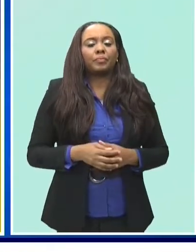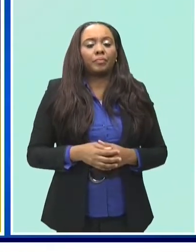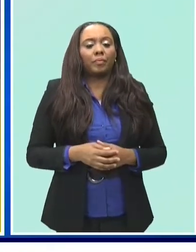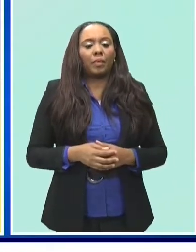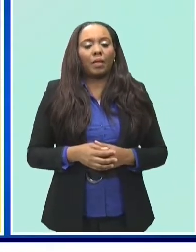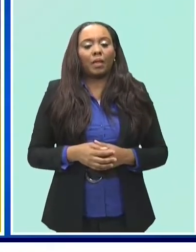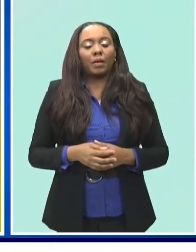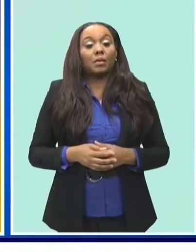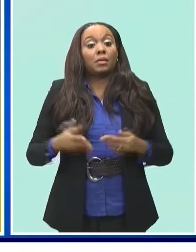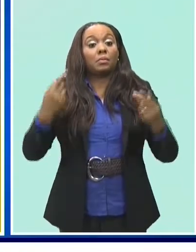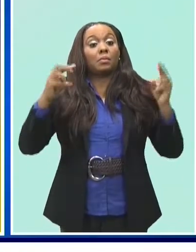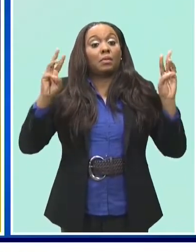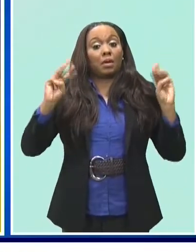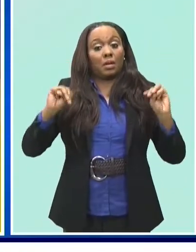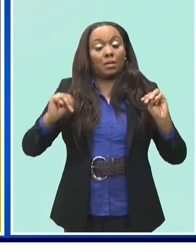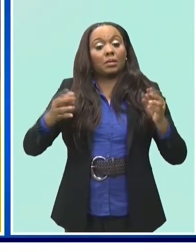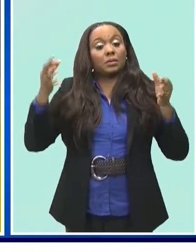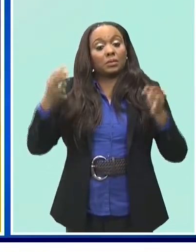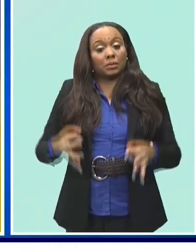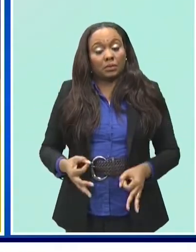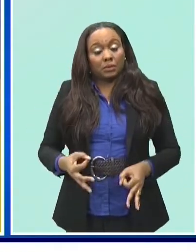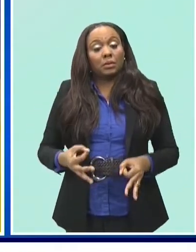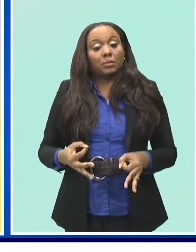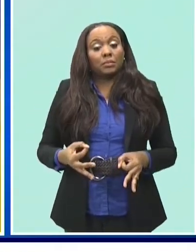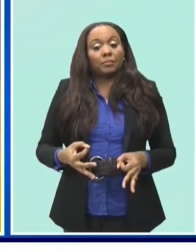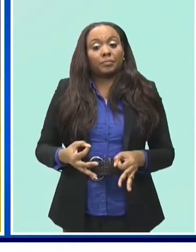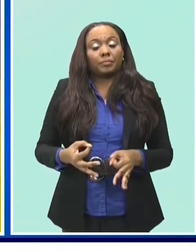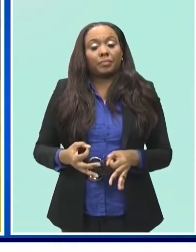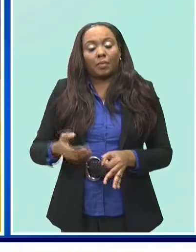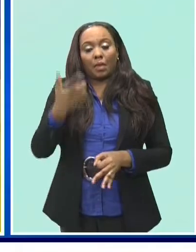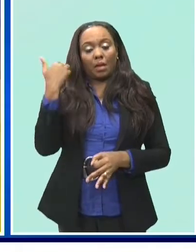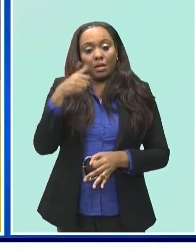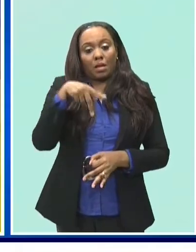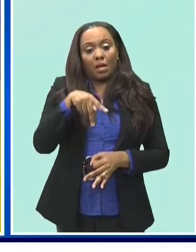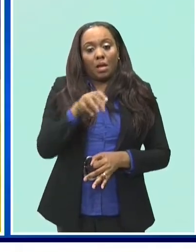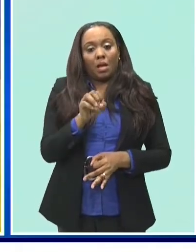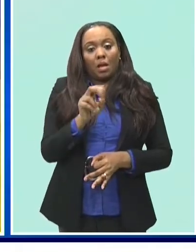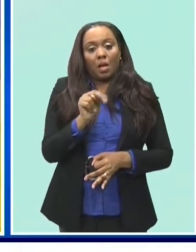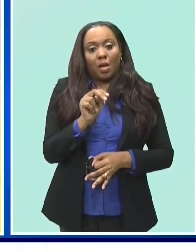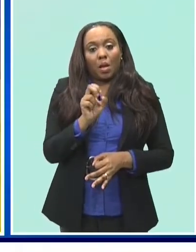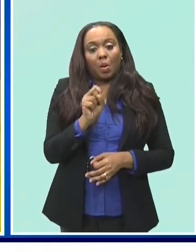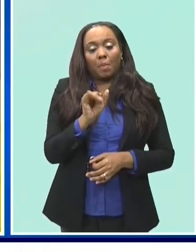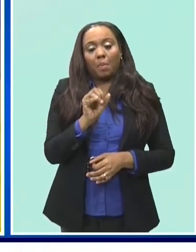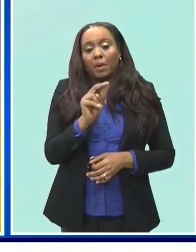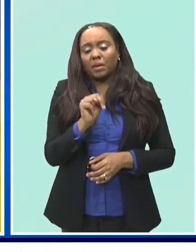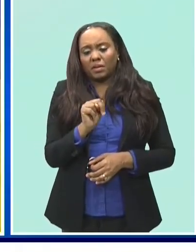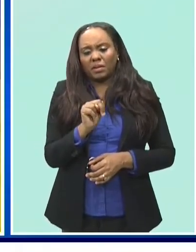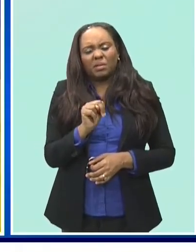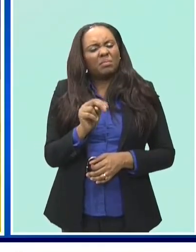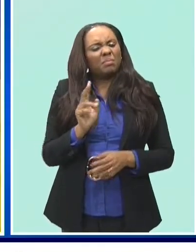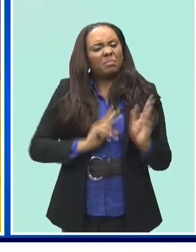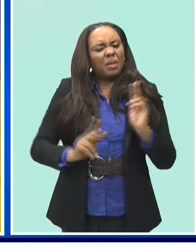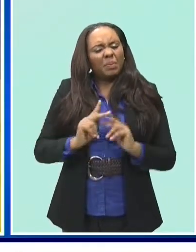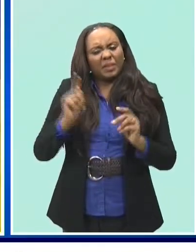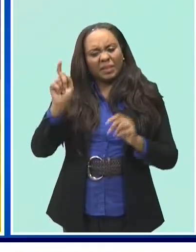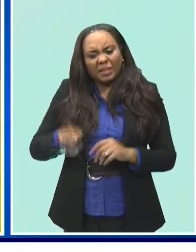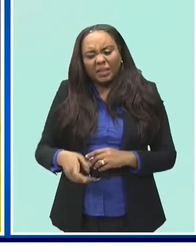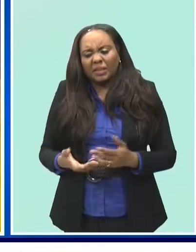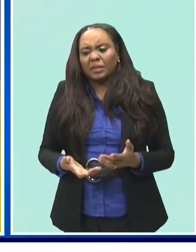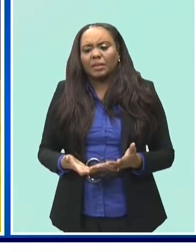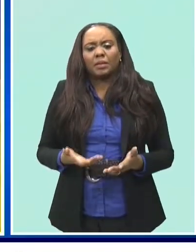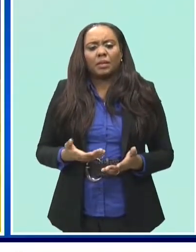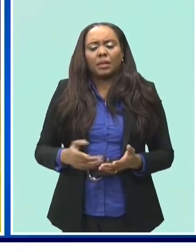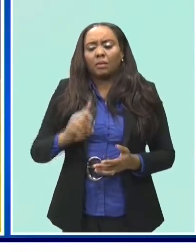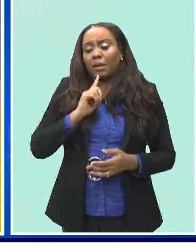and Investments, it was decided that as the invalidity pensions relate to a particularly vulnerable section of the population, it would